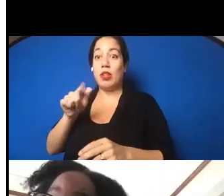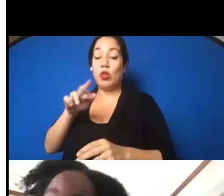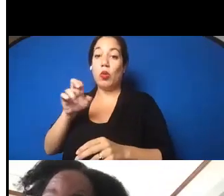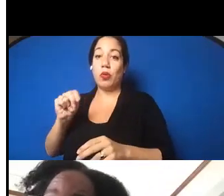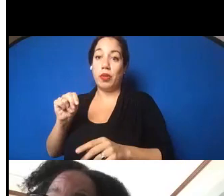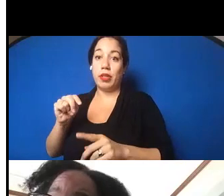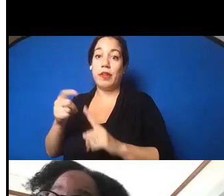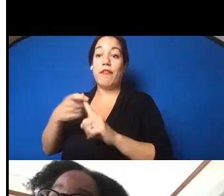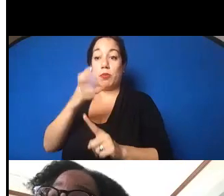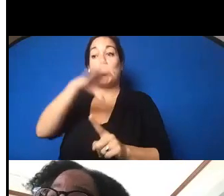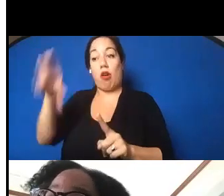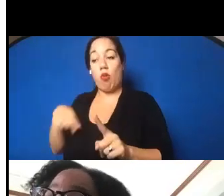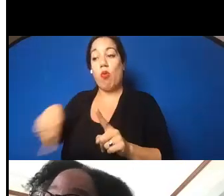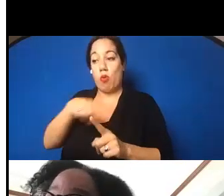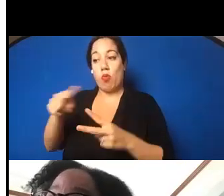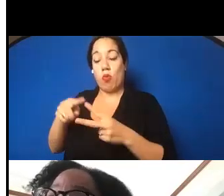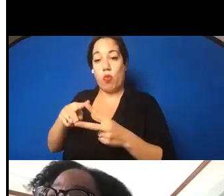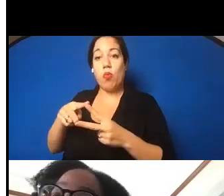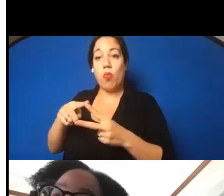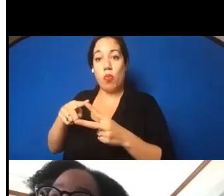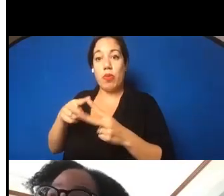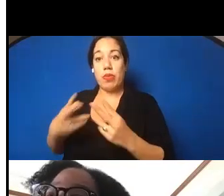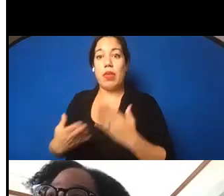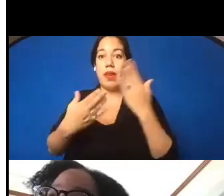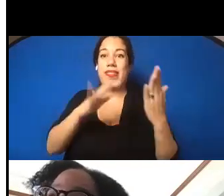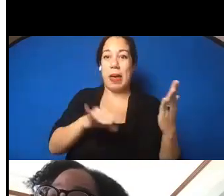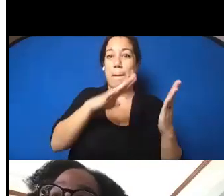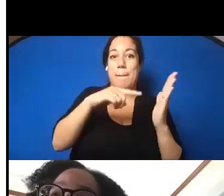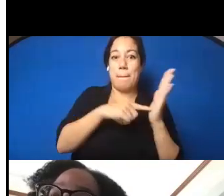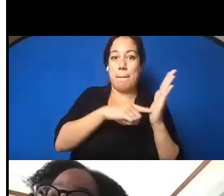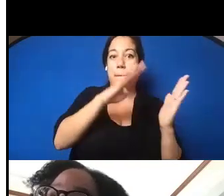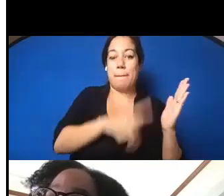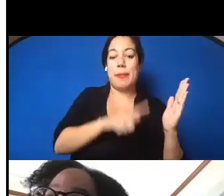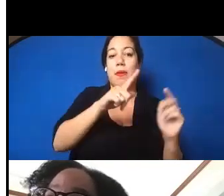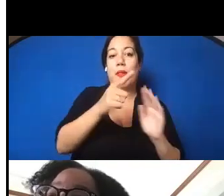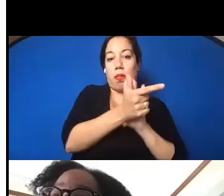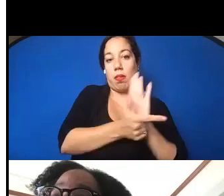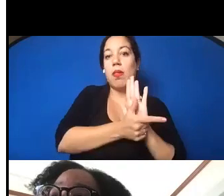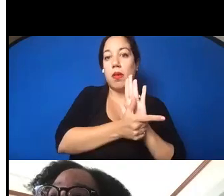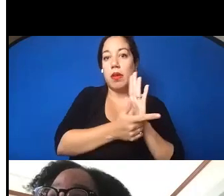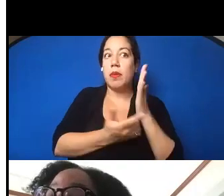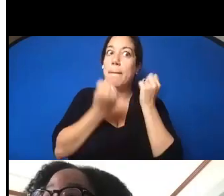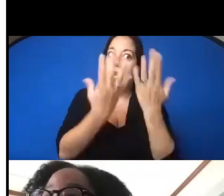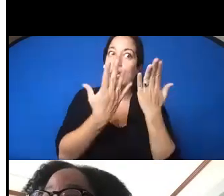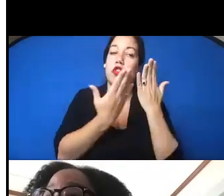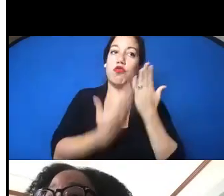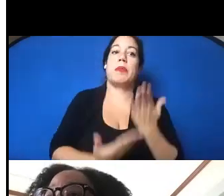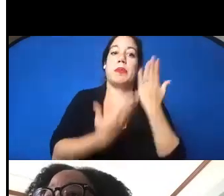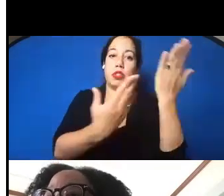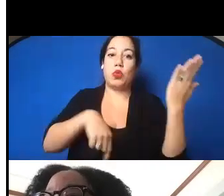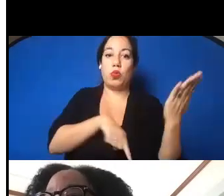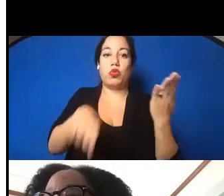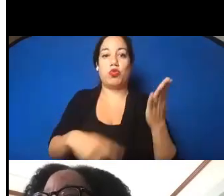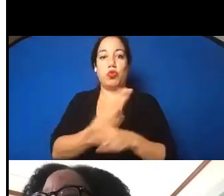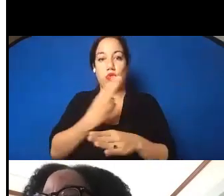of Chicago. And that 9 bill really put forward many of the things and many of the recommendations that we should be using to